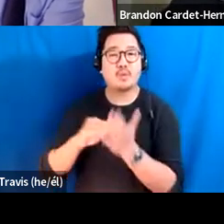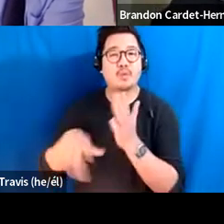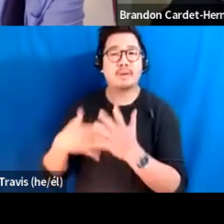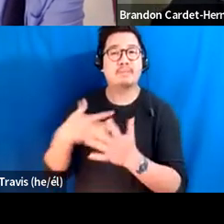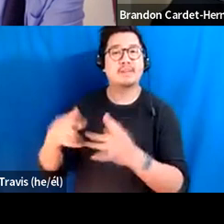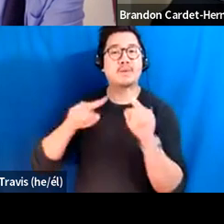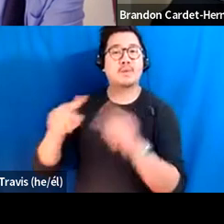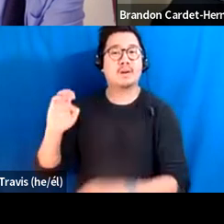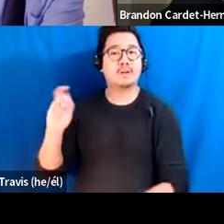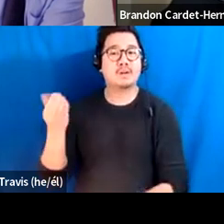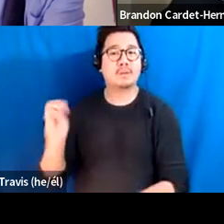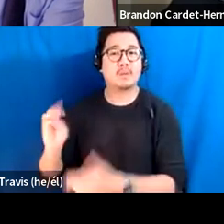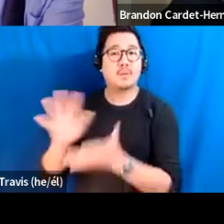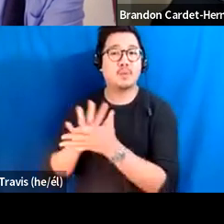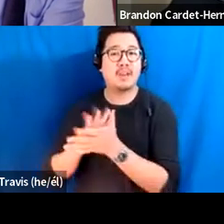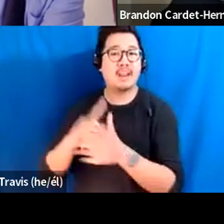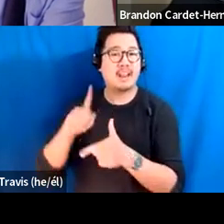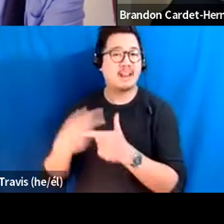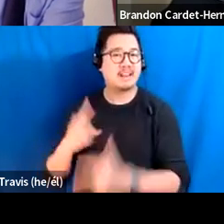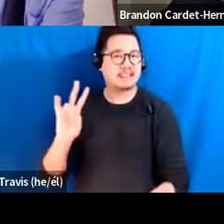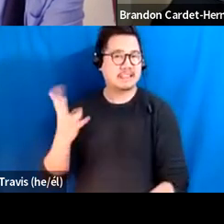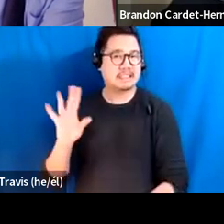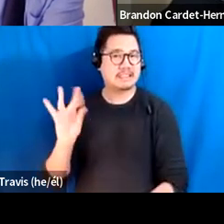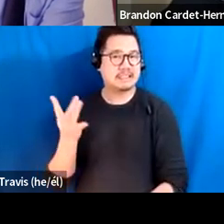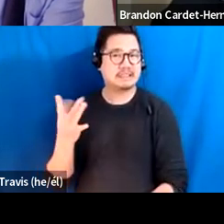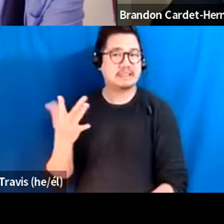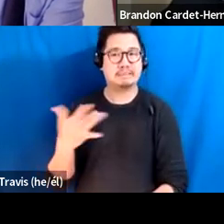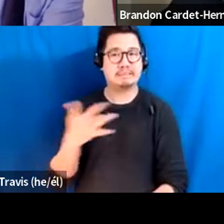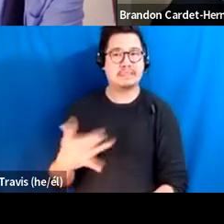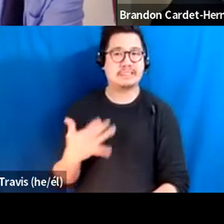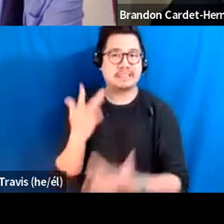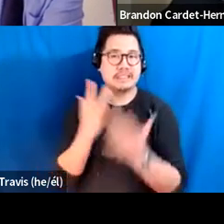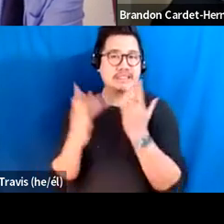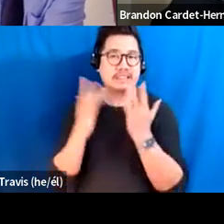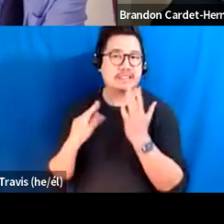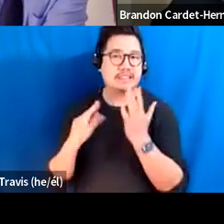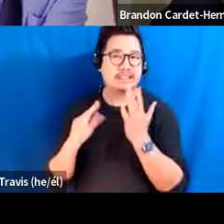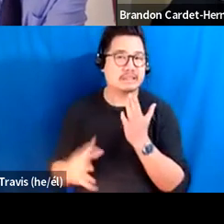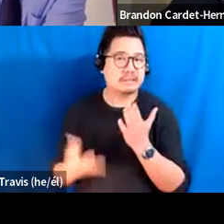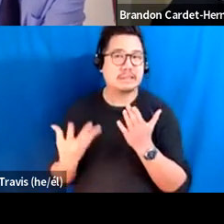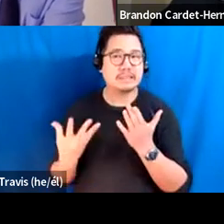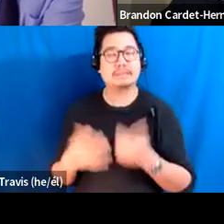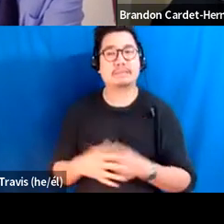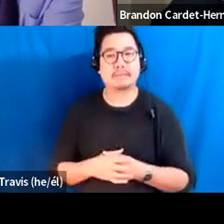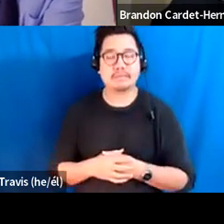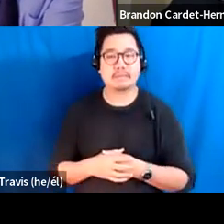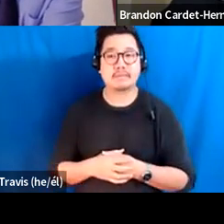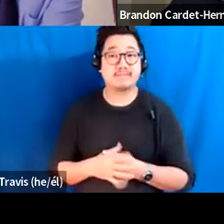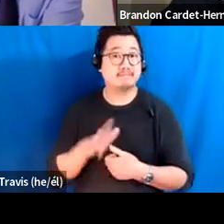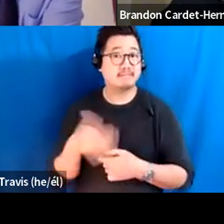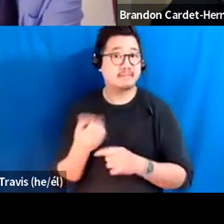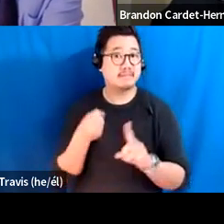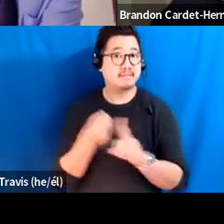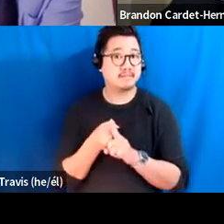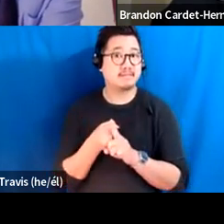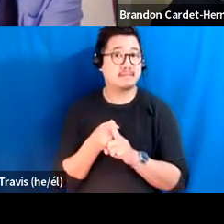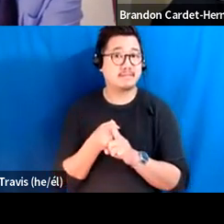seventh and eighth grades are left somewhat depleted in terms of student numbers which impacts through the